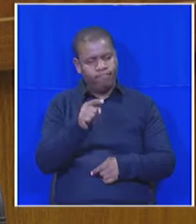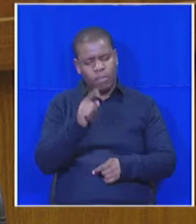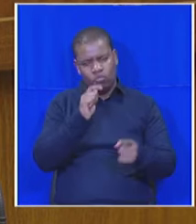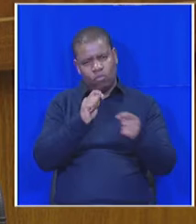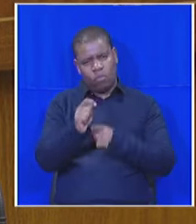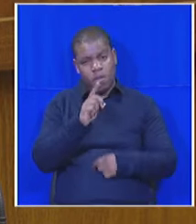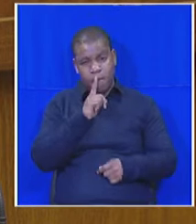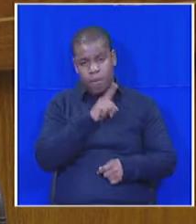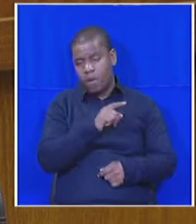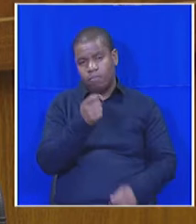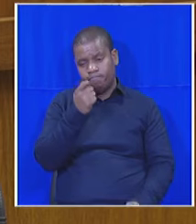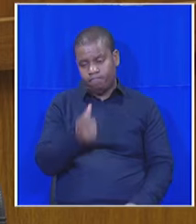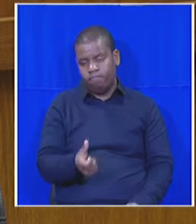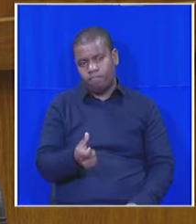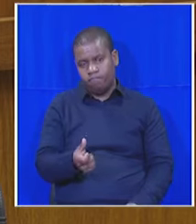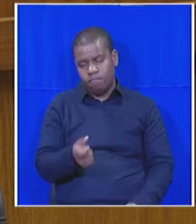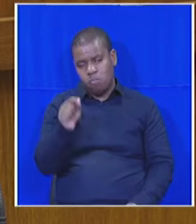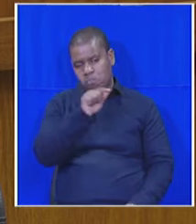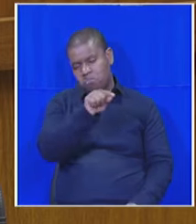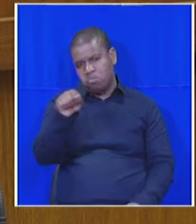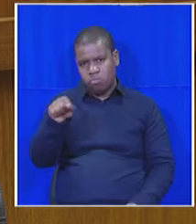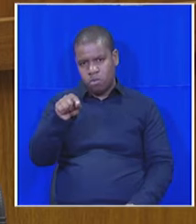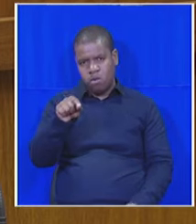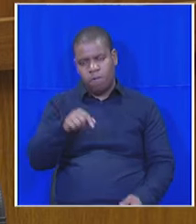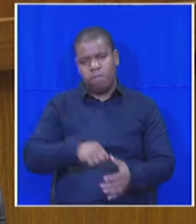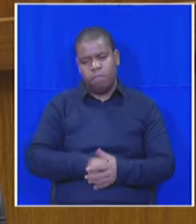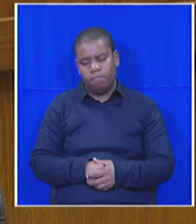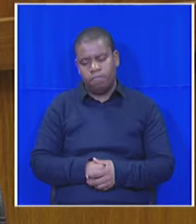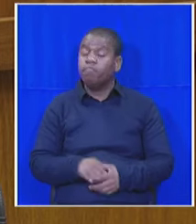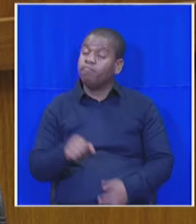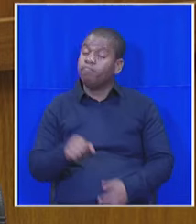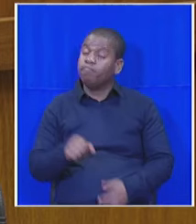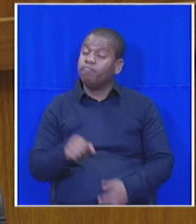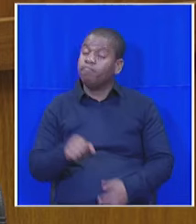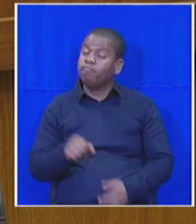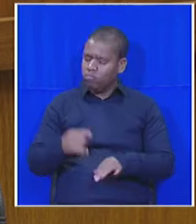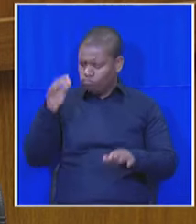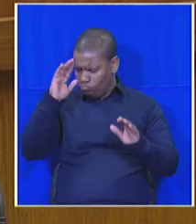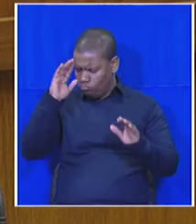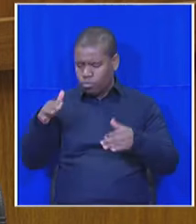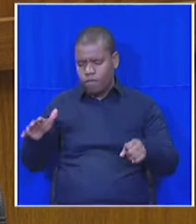transformation taking place in the space of public works. This needs urgent attention.